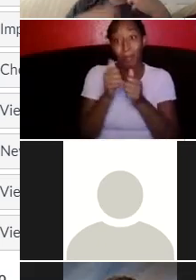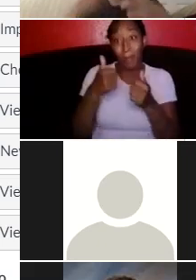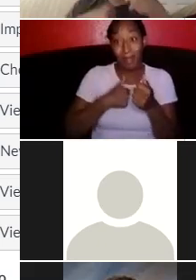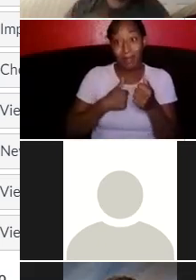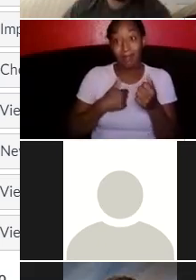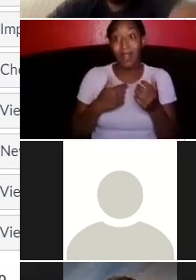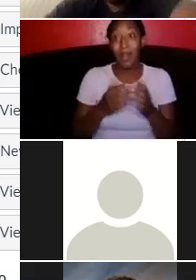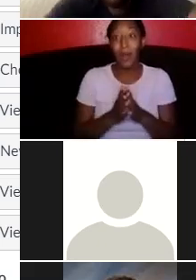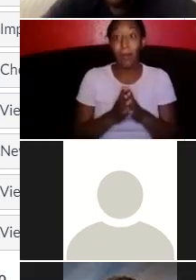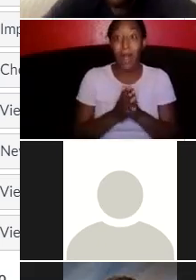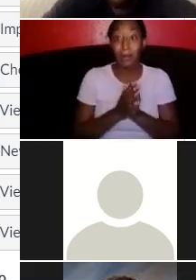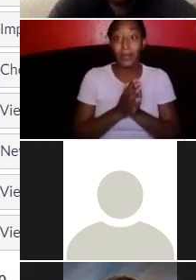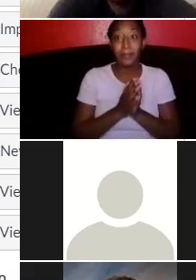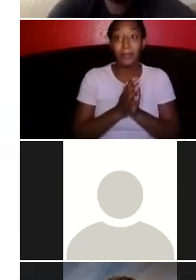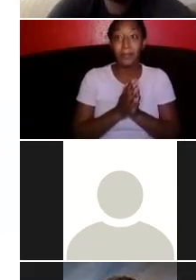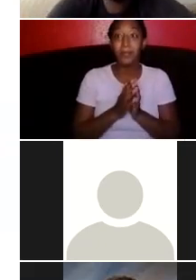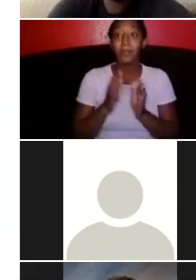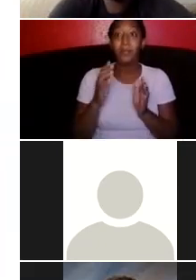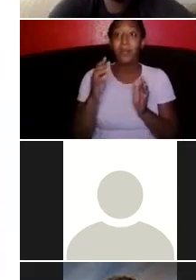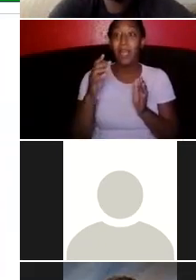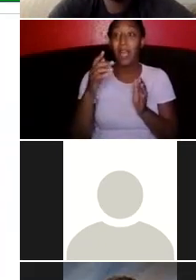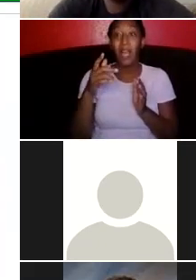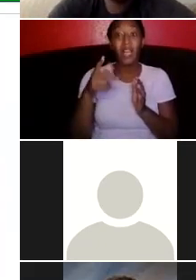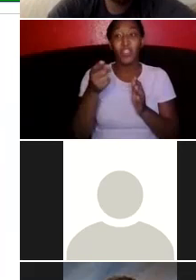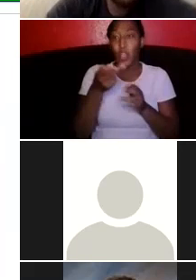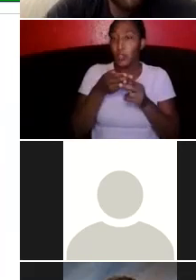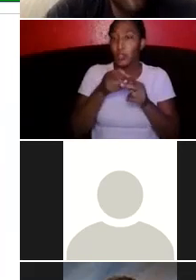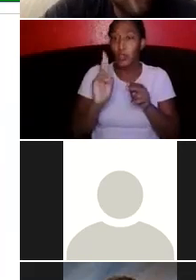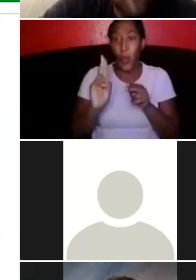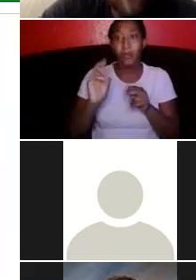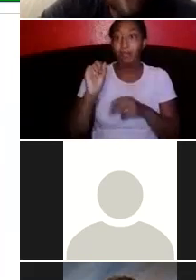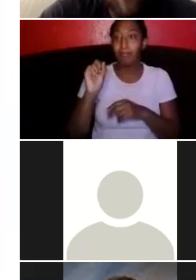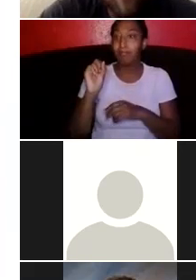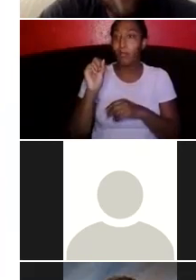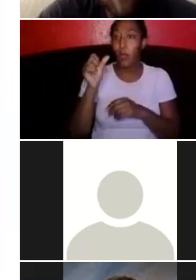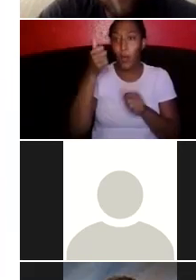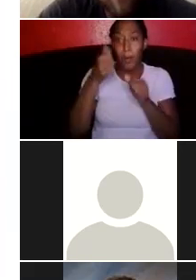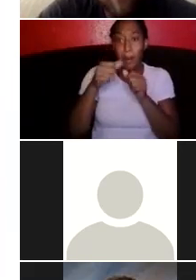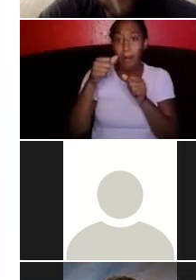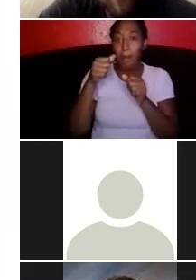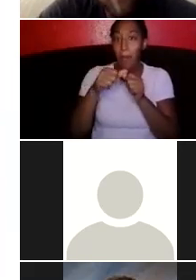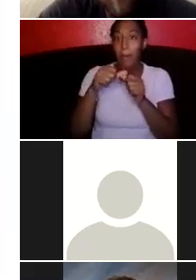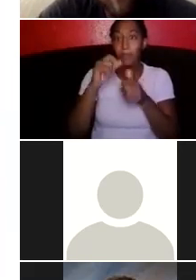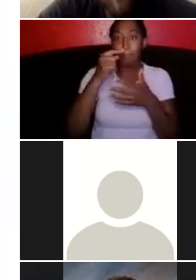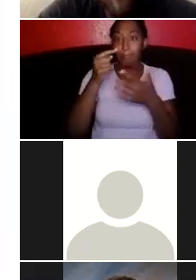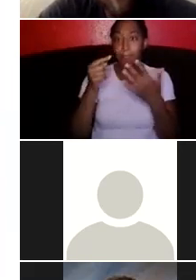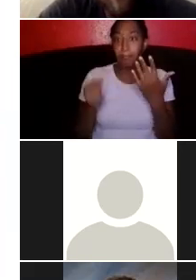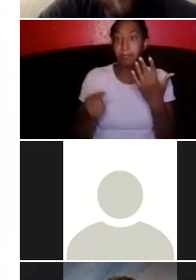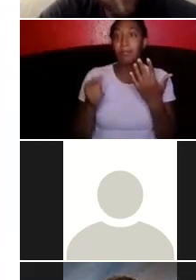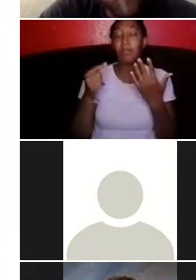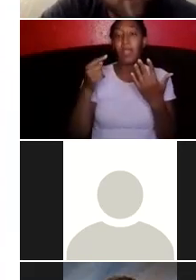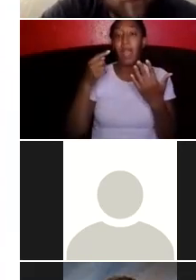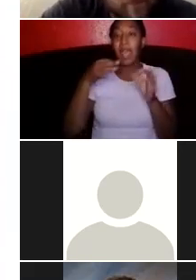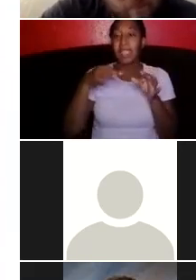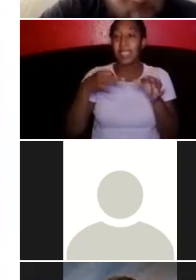So just to kind of recap, on Monday, we looked at Newton's